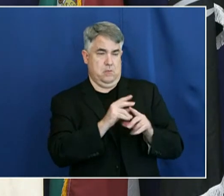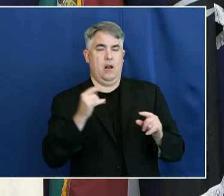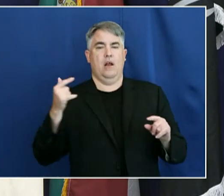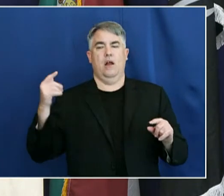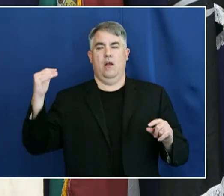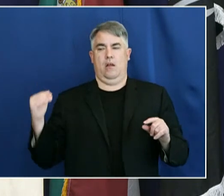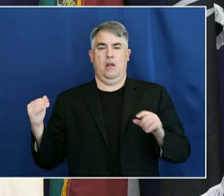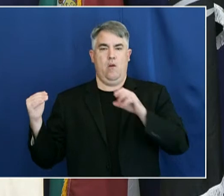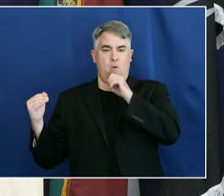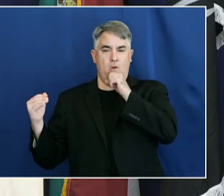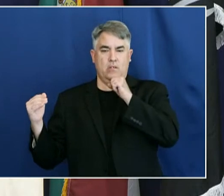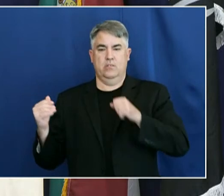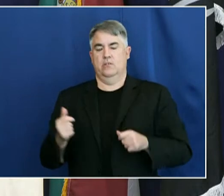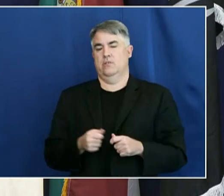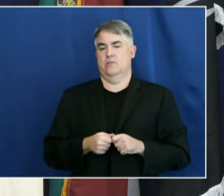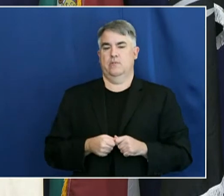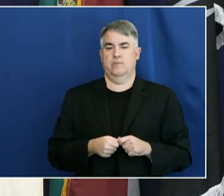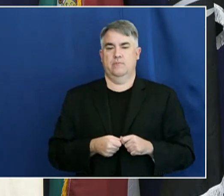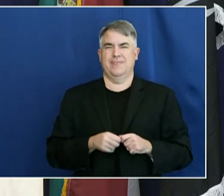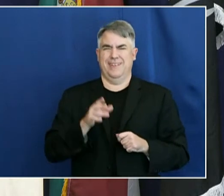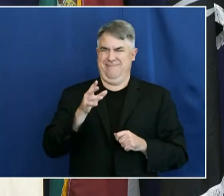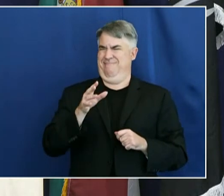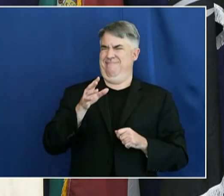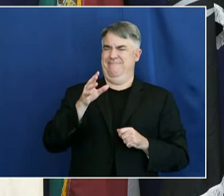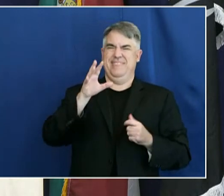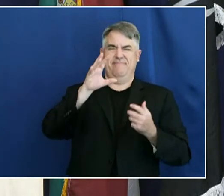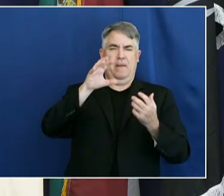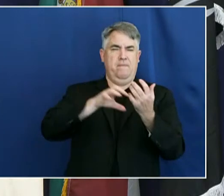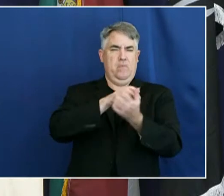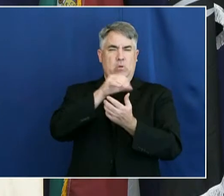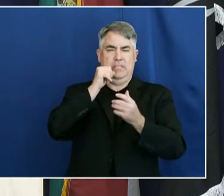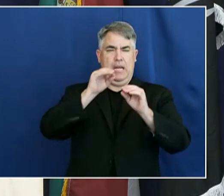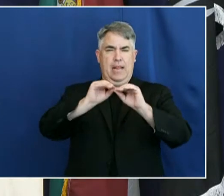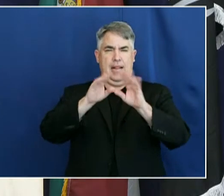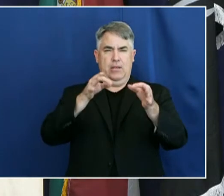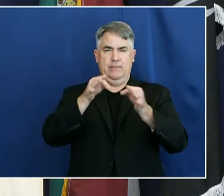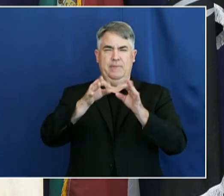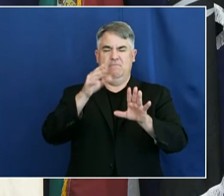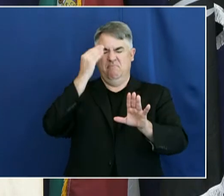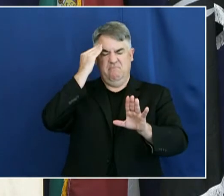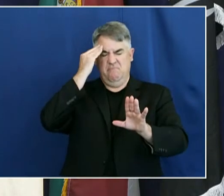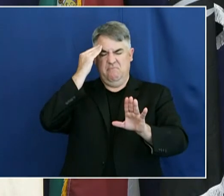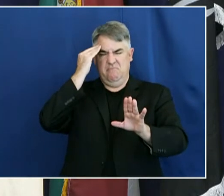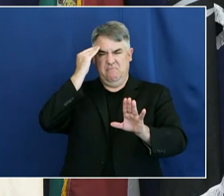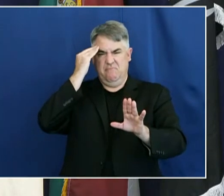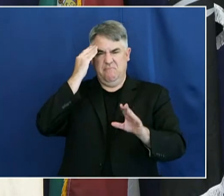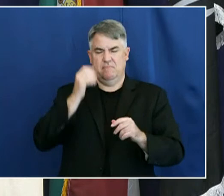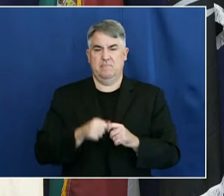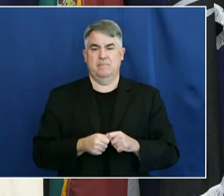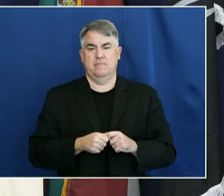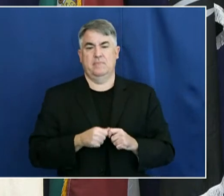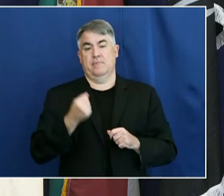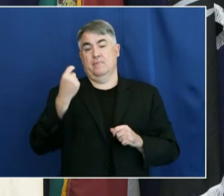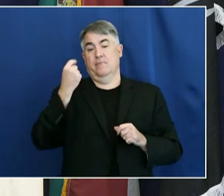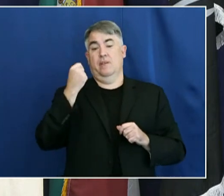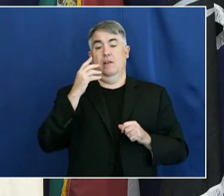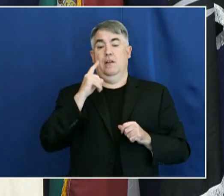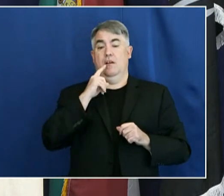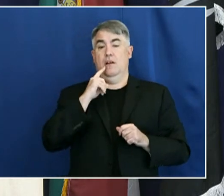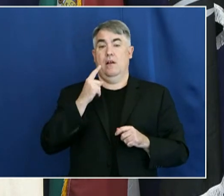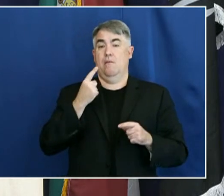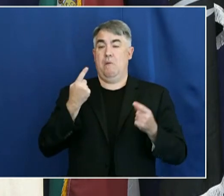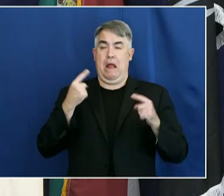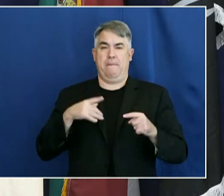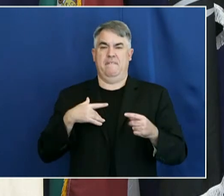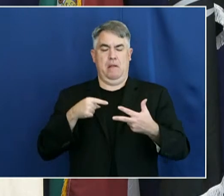there. The second one I outline is the most likely scenario for us to descend. But again, all of them depend on us controlling